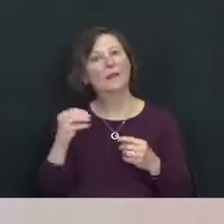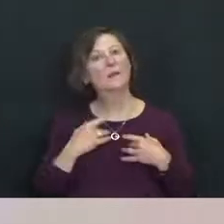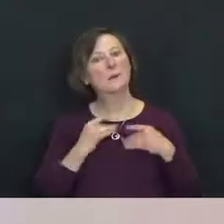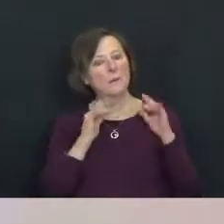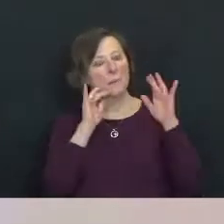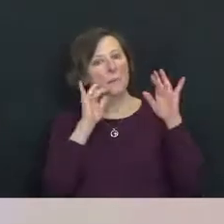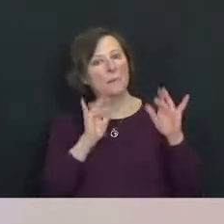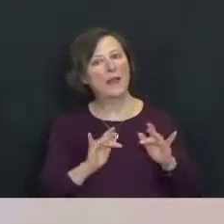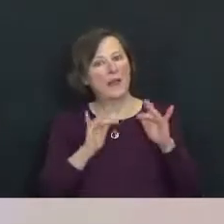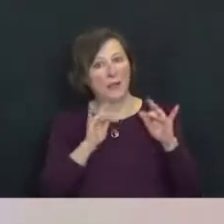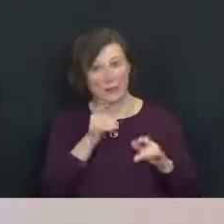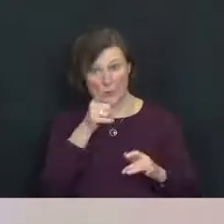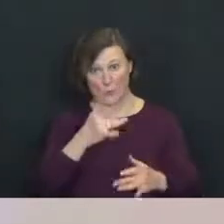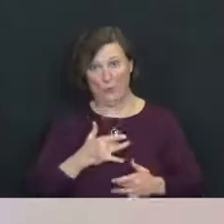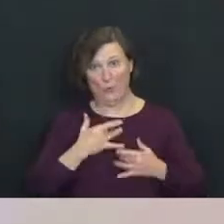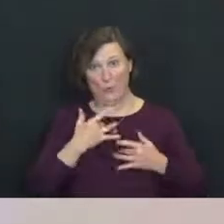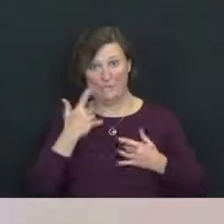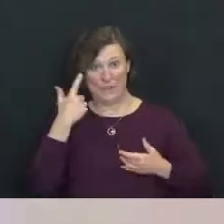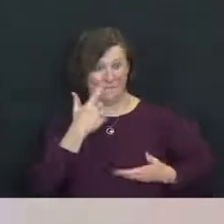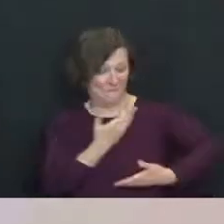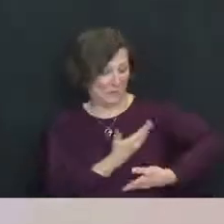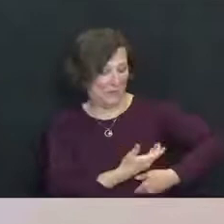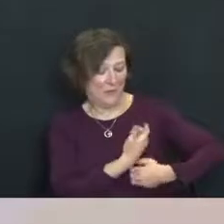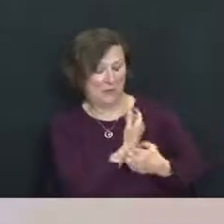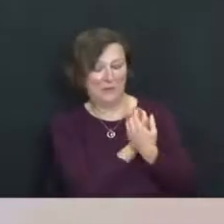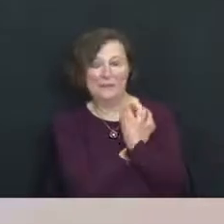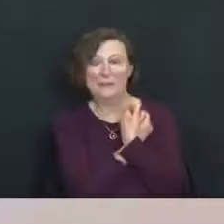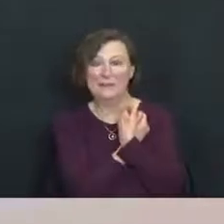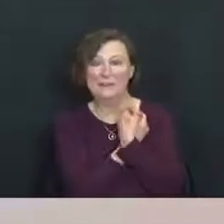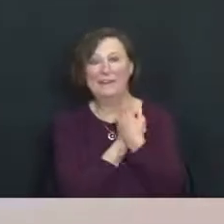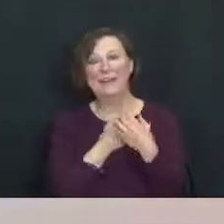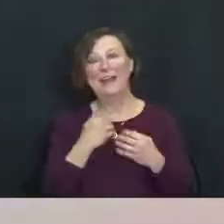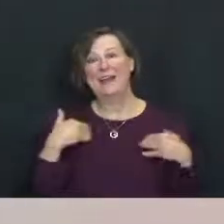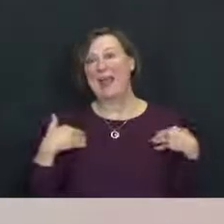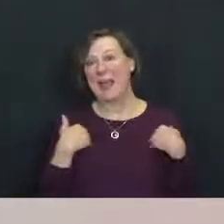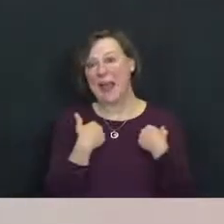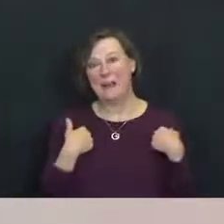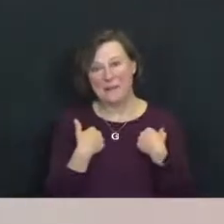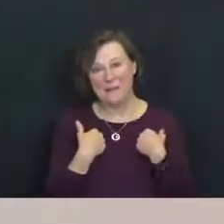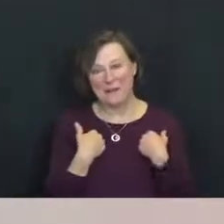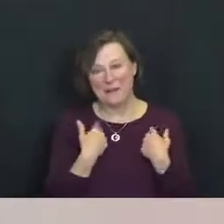that you feel for this wonderful animal being